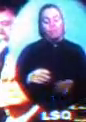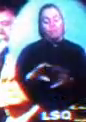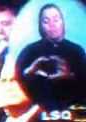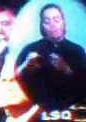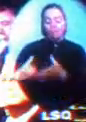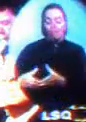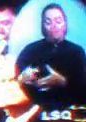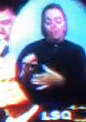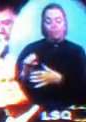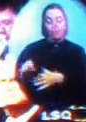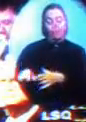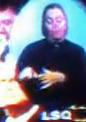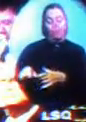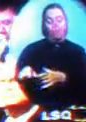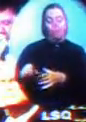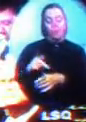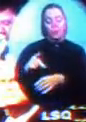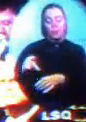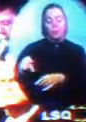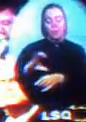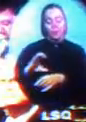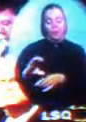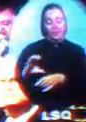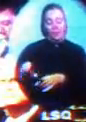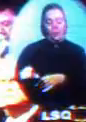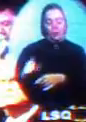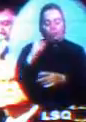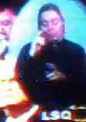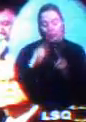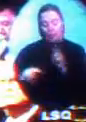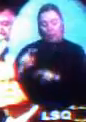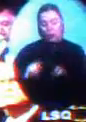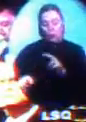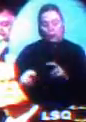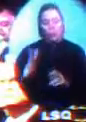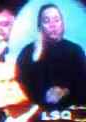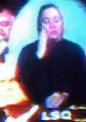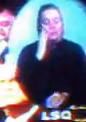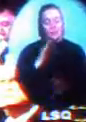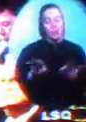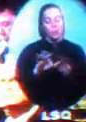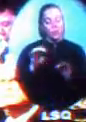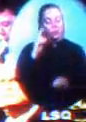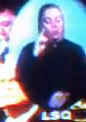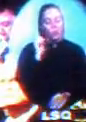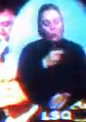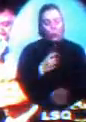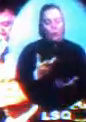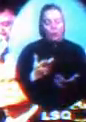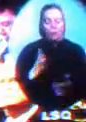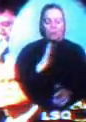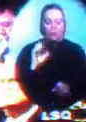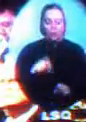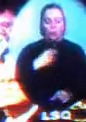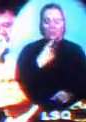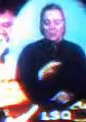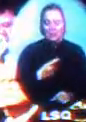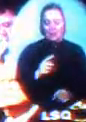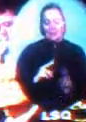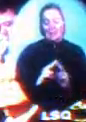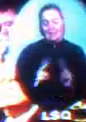and Nova Scotia, and this is not a. This is an independent, arm's length